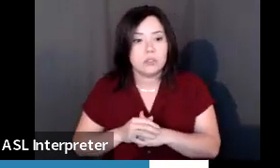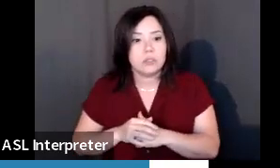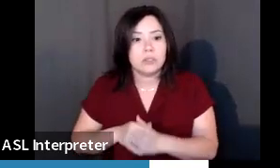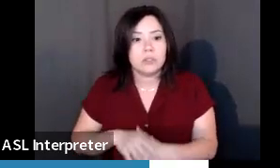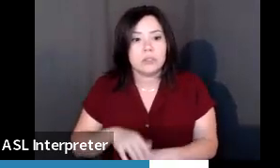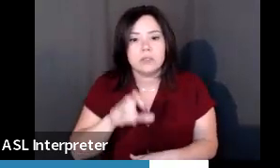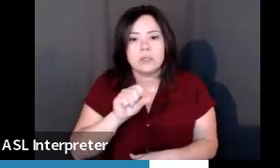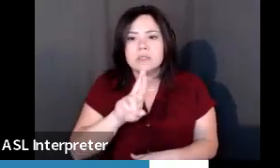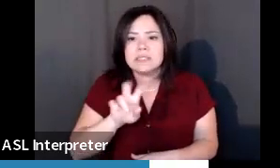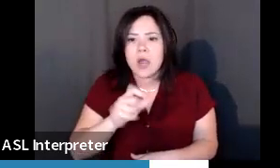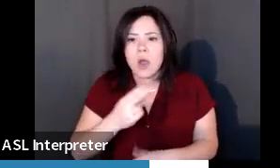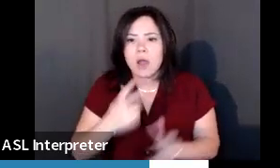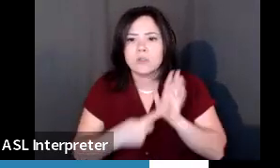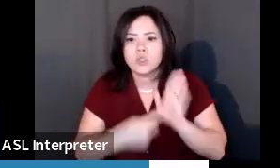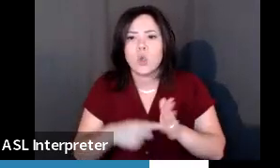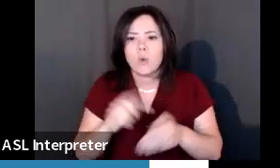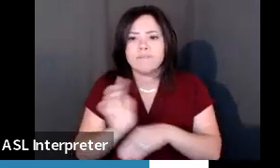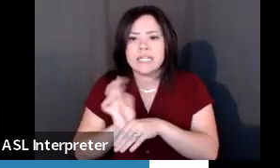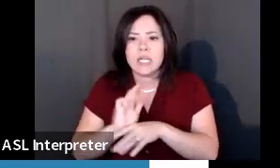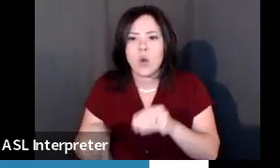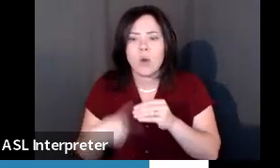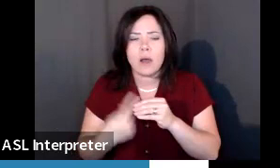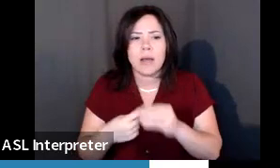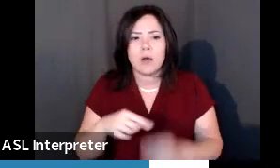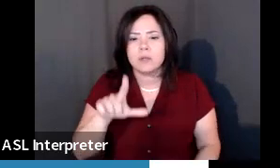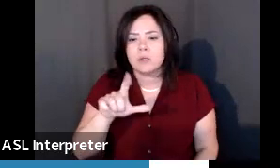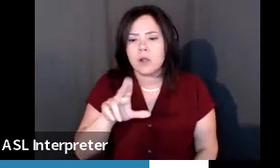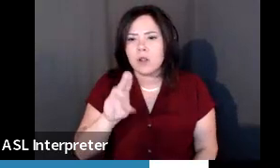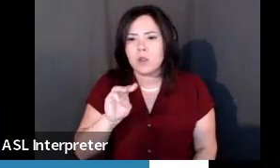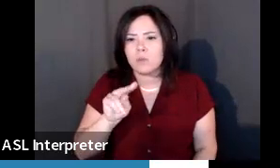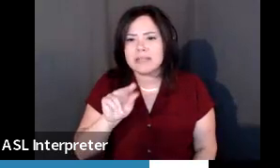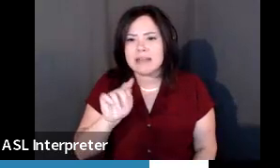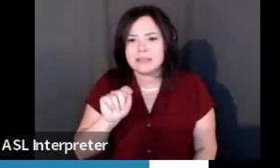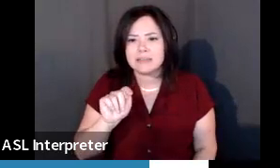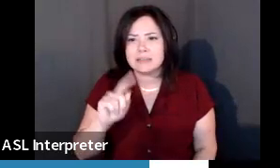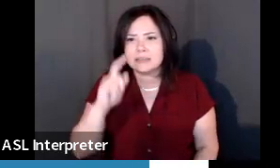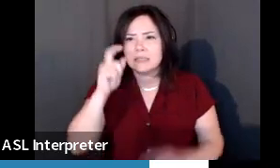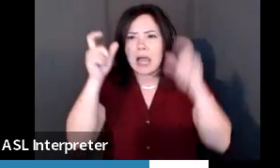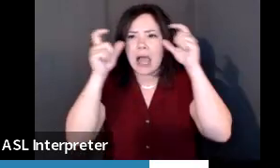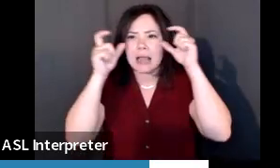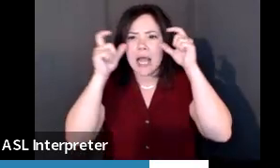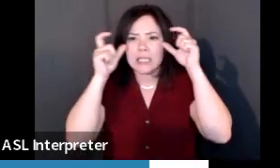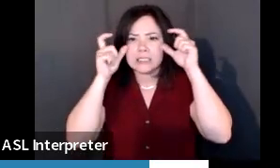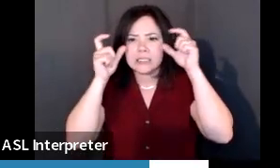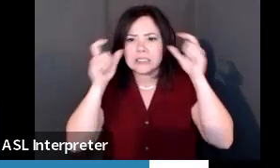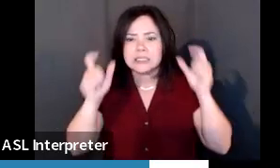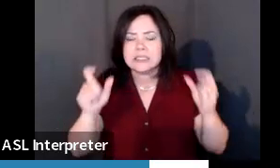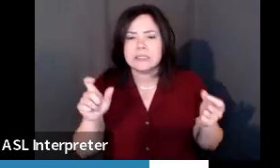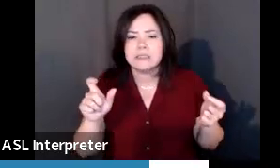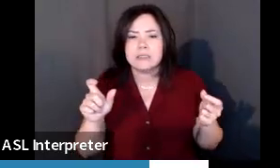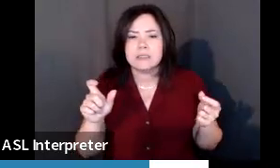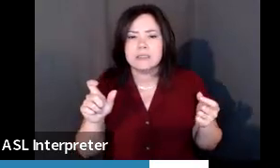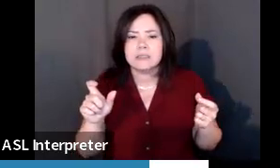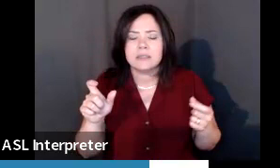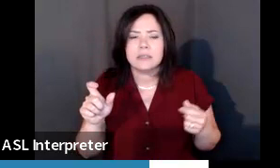to cue up the video about the Luminet eyeglasses, those are like, so if you think